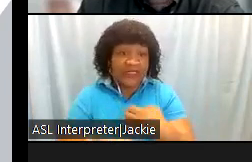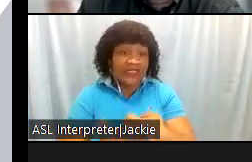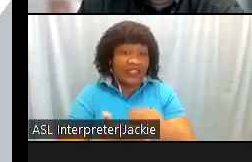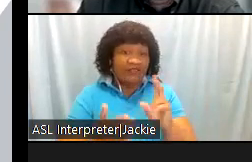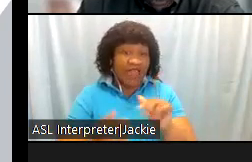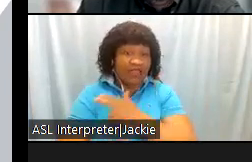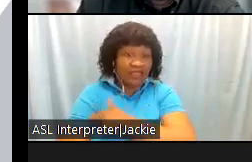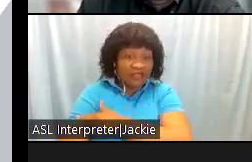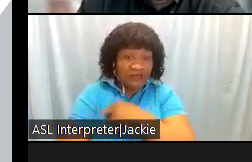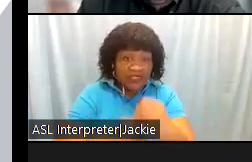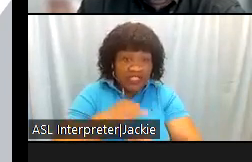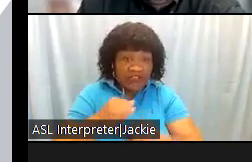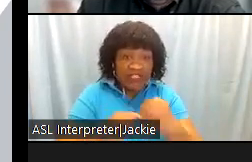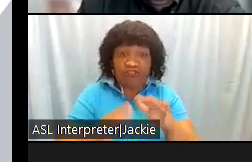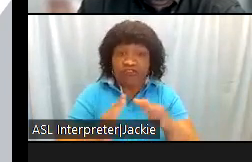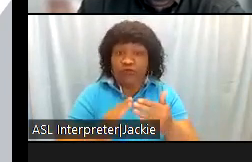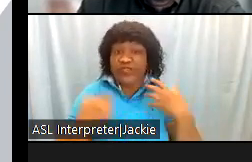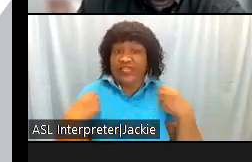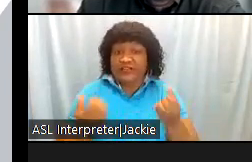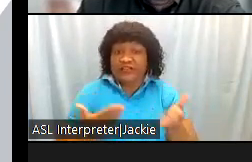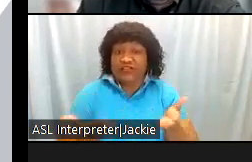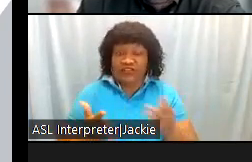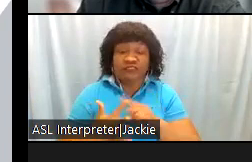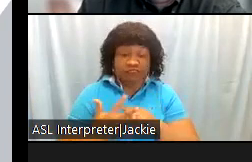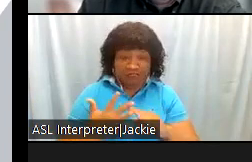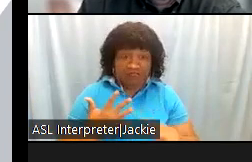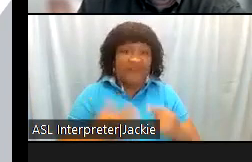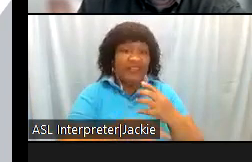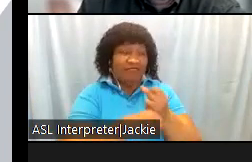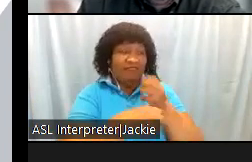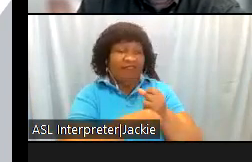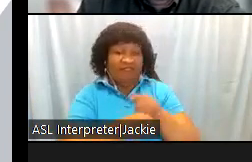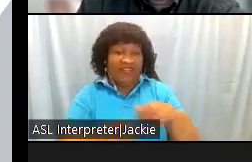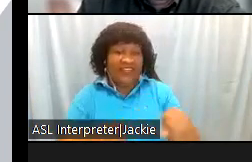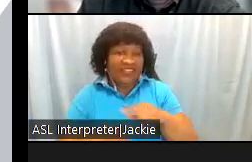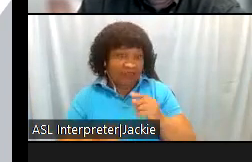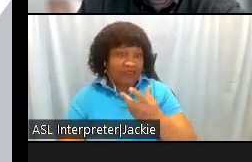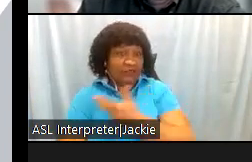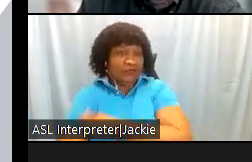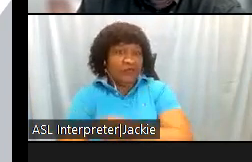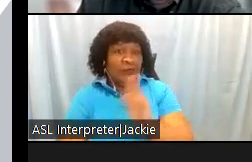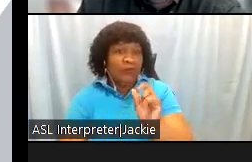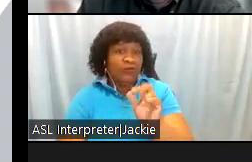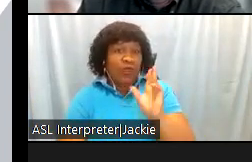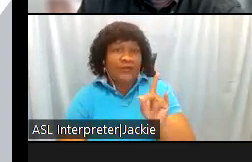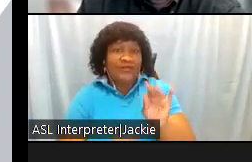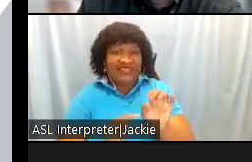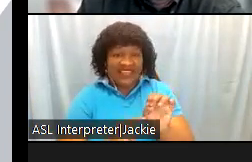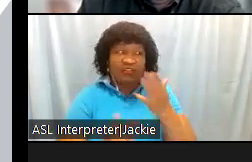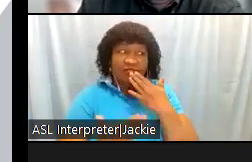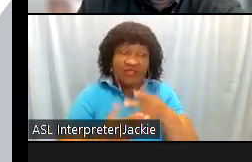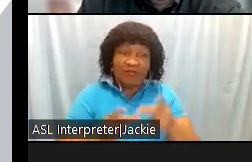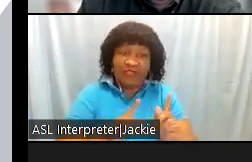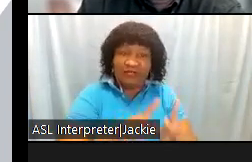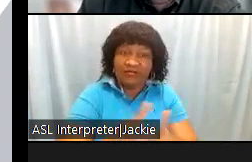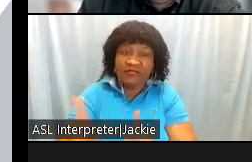Health Services. They have all been receiving updated booster vaccine supplies. So those are all excellent places to go. We also continue to have